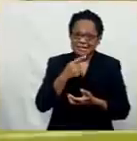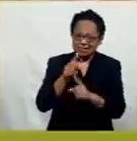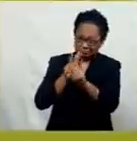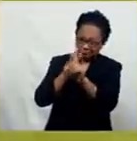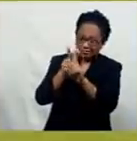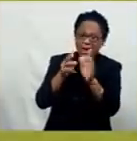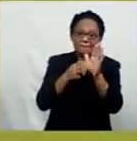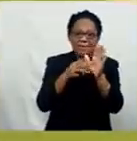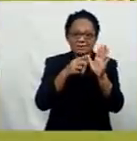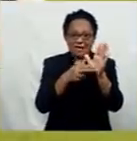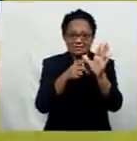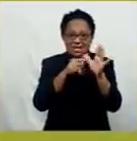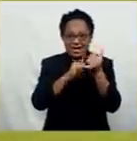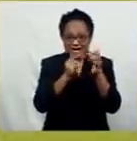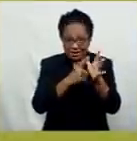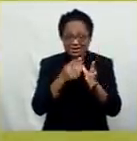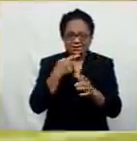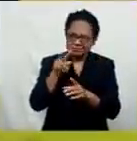it, the women can too.